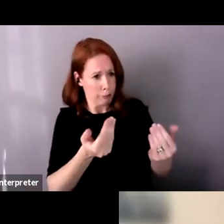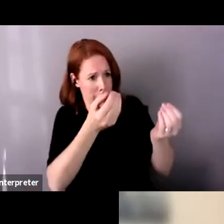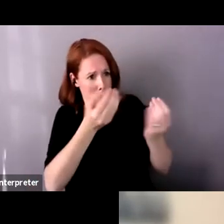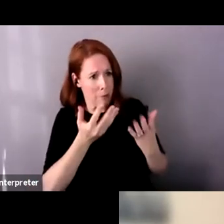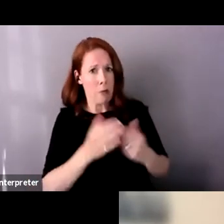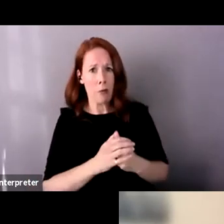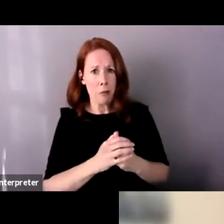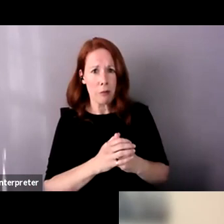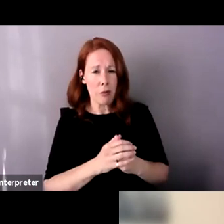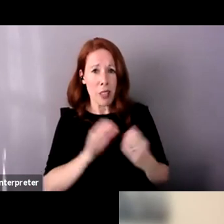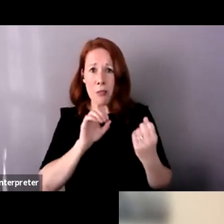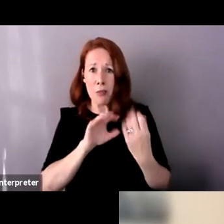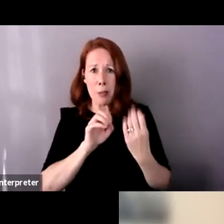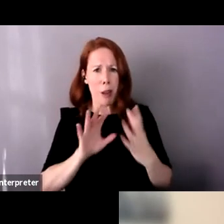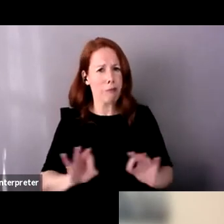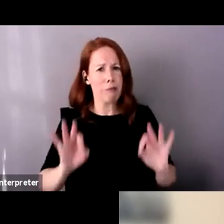and that you receive that feedback.